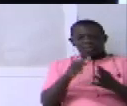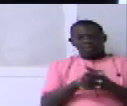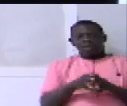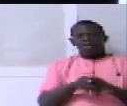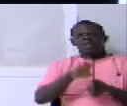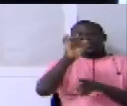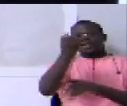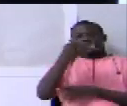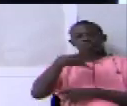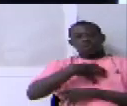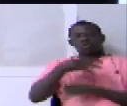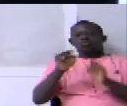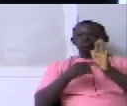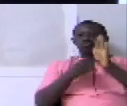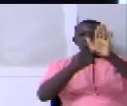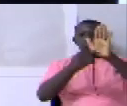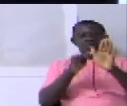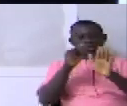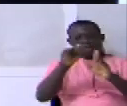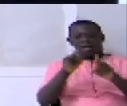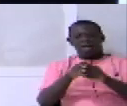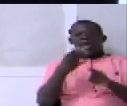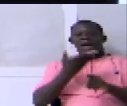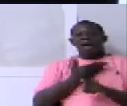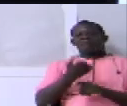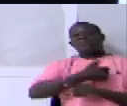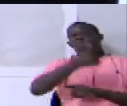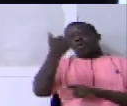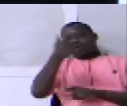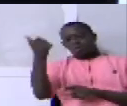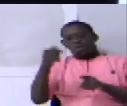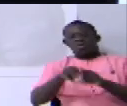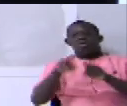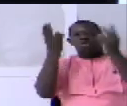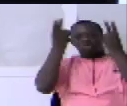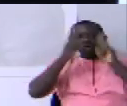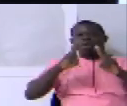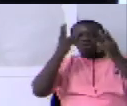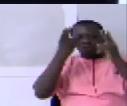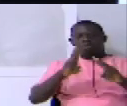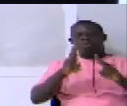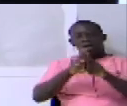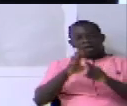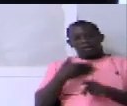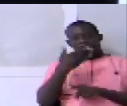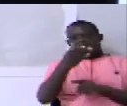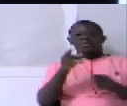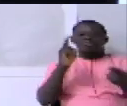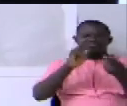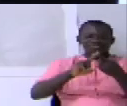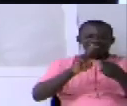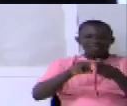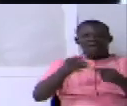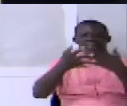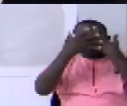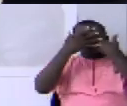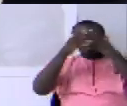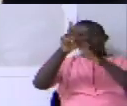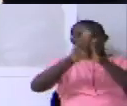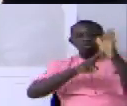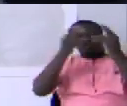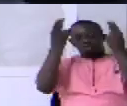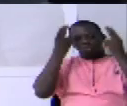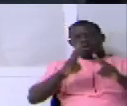Yes, just to show that there are subsidiary legislation, and those are the prisons regulations and the